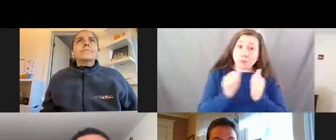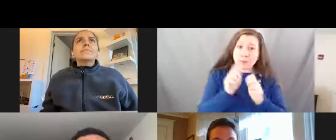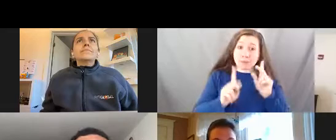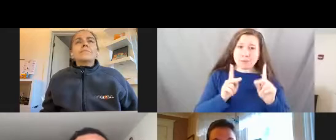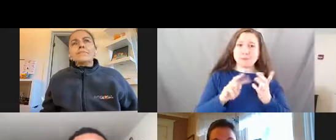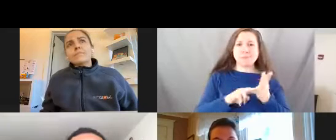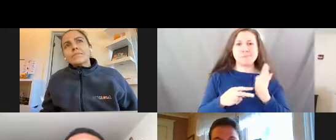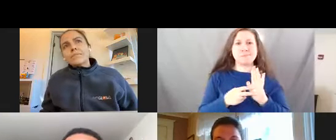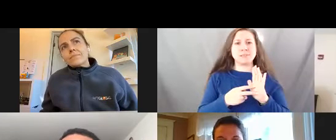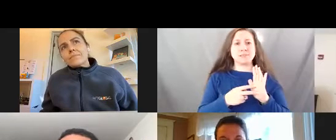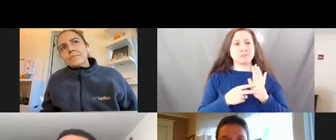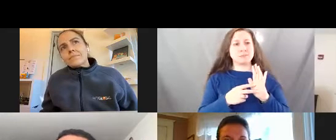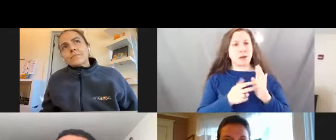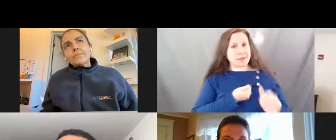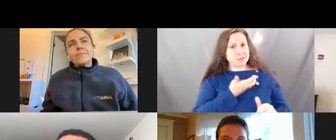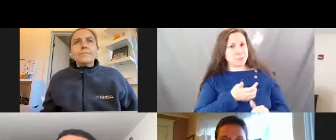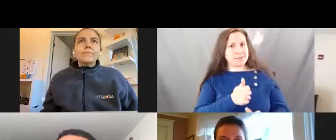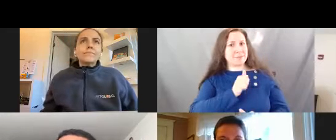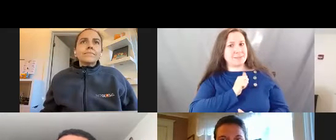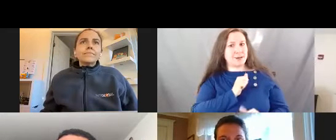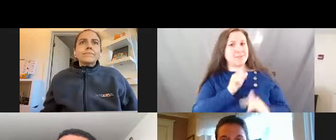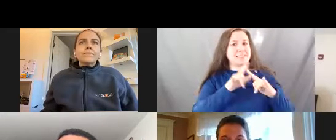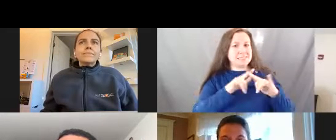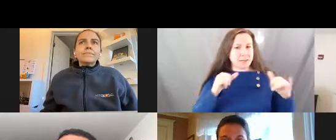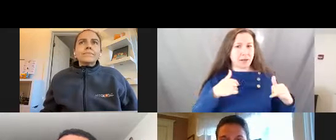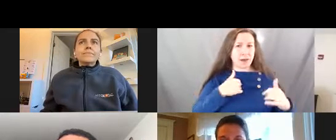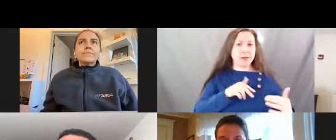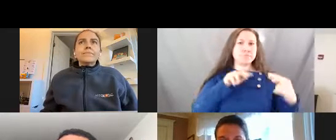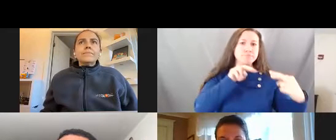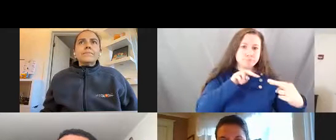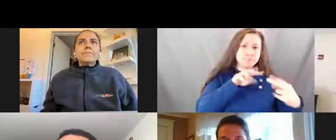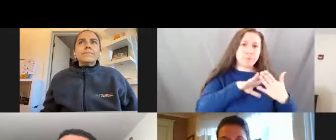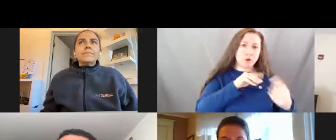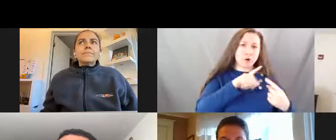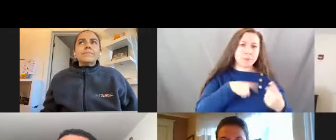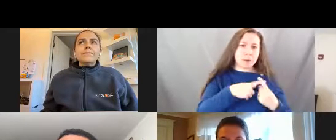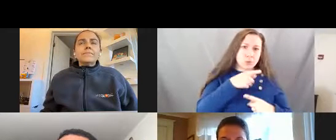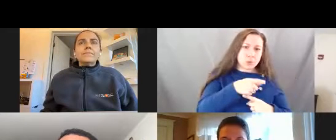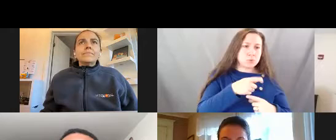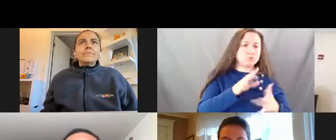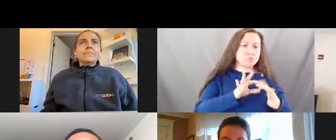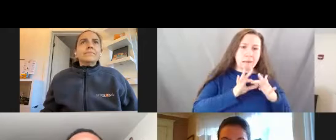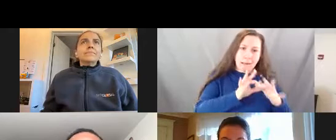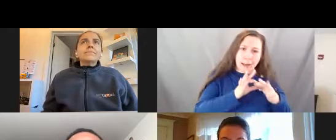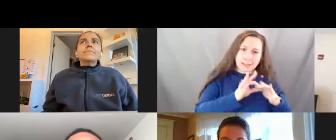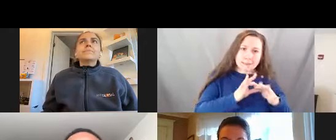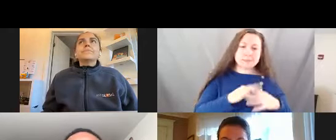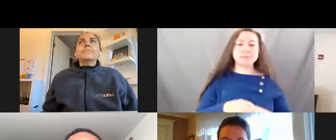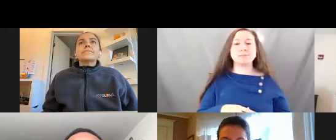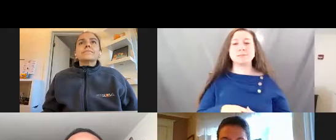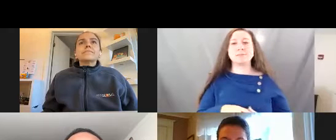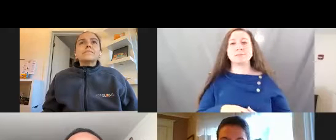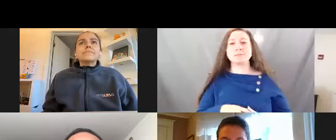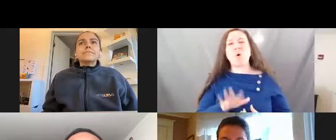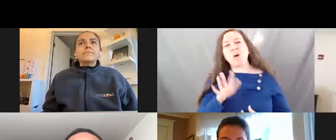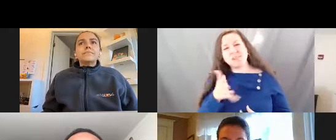own level while meeting people and understanding other people as well. So there's connection that goes on. So I guess kind of going off of